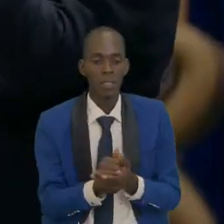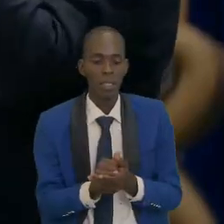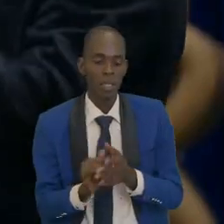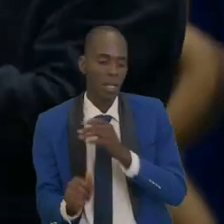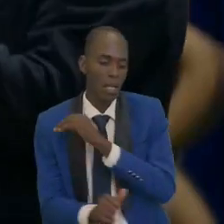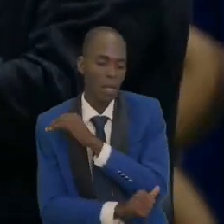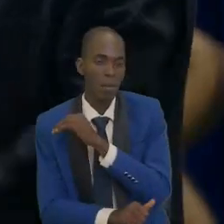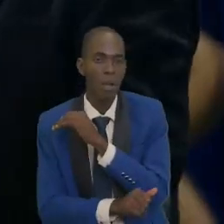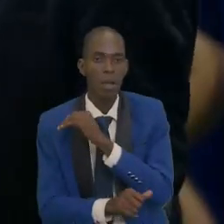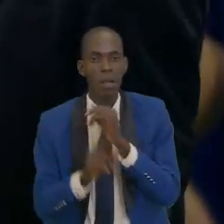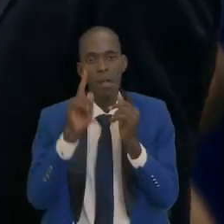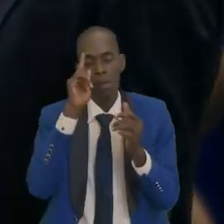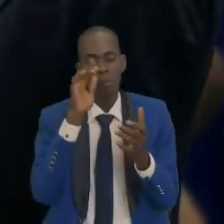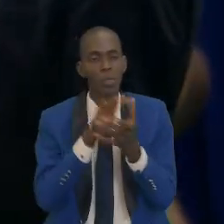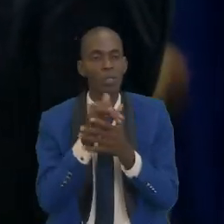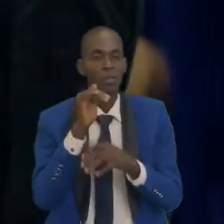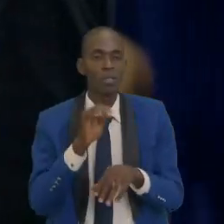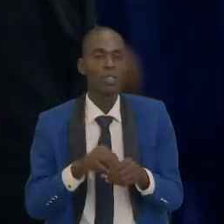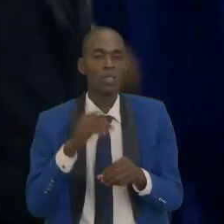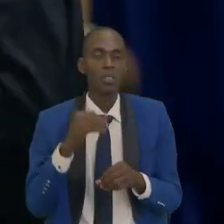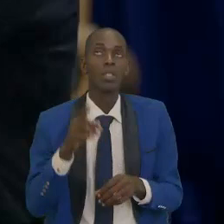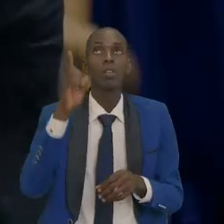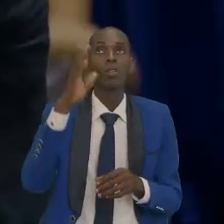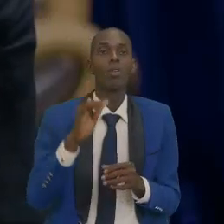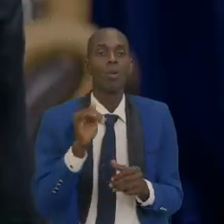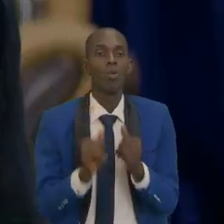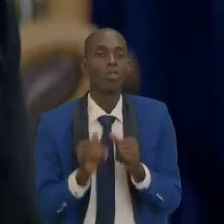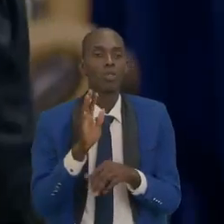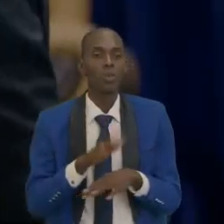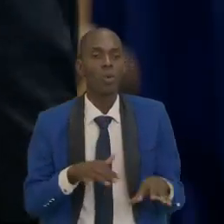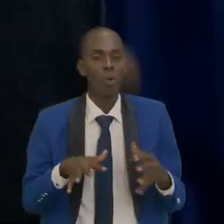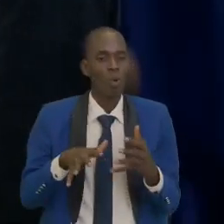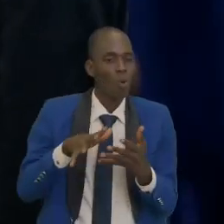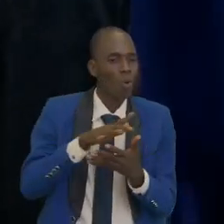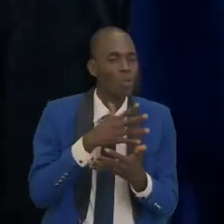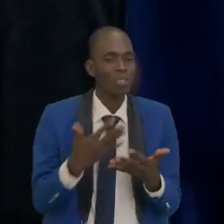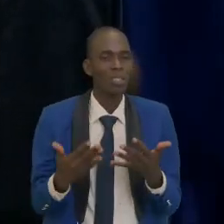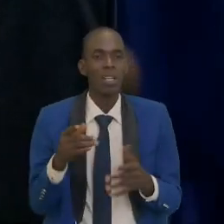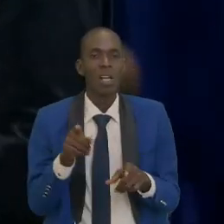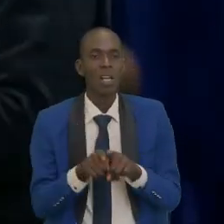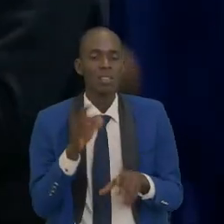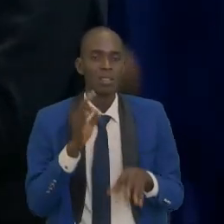believed in the god that called those things would be knows as though they were